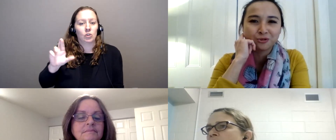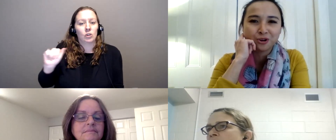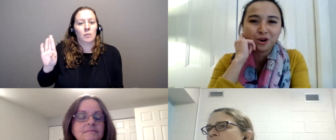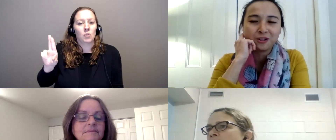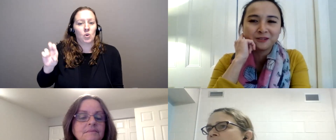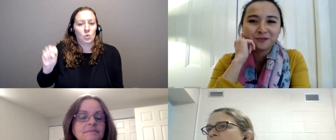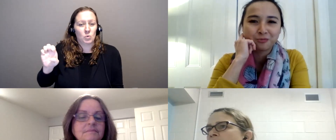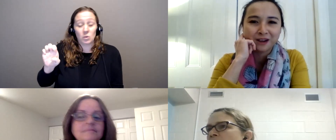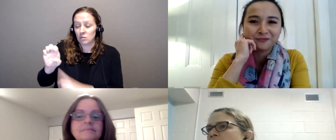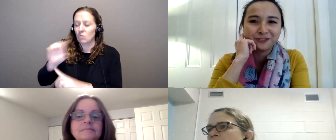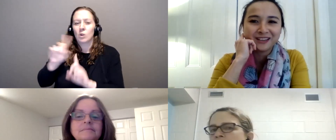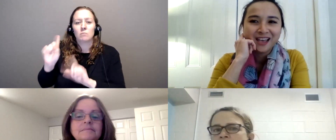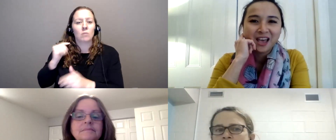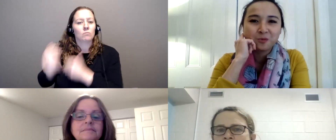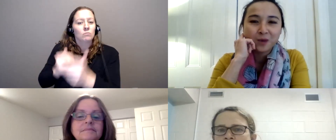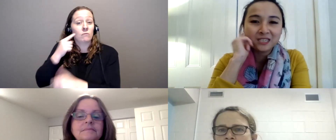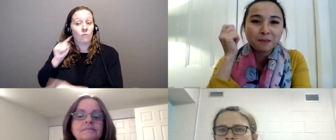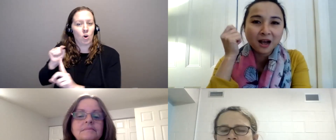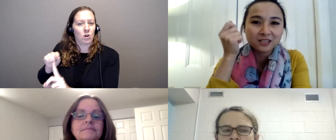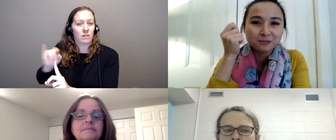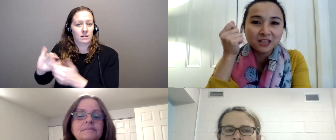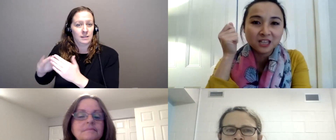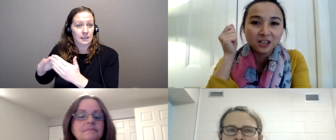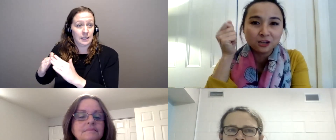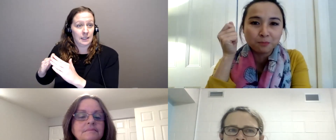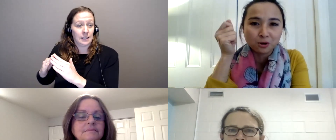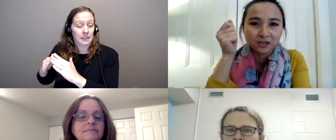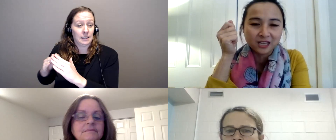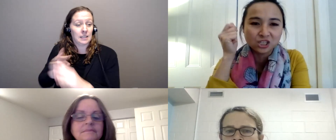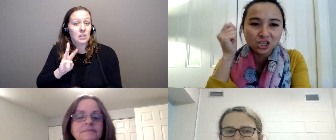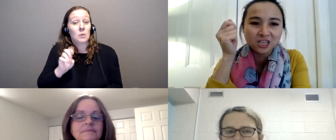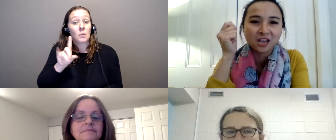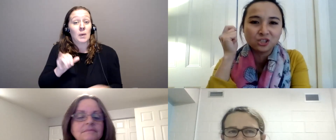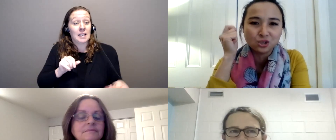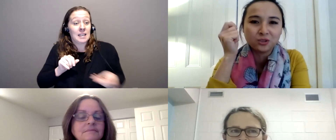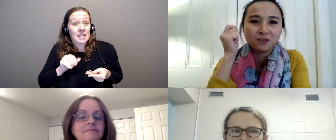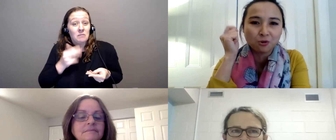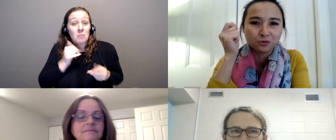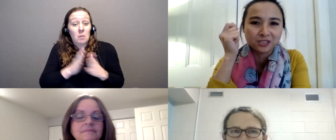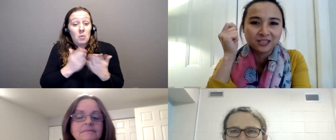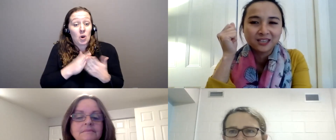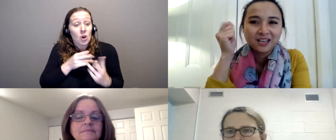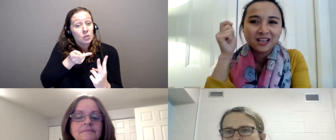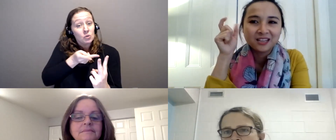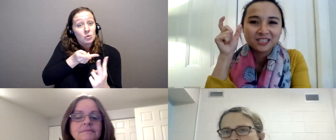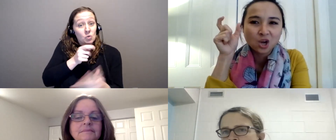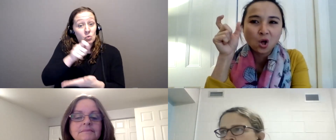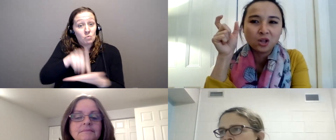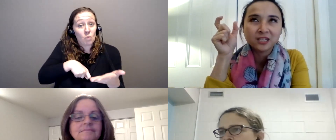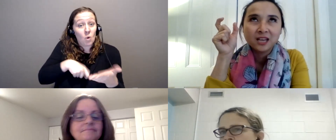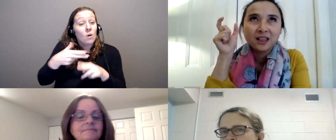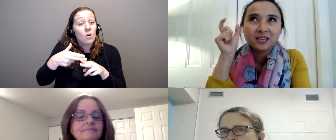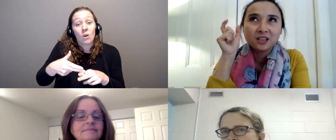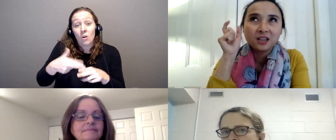response protocol for Brantford. And Wendy passed me this little book that she and Julie wrote. And it's